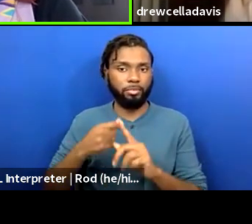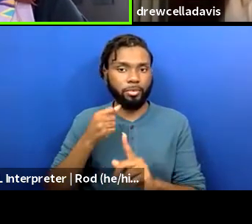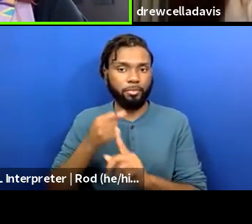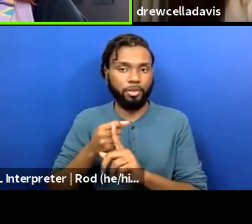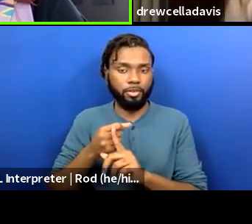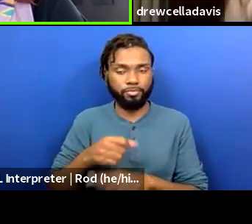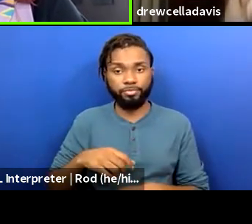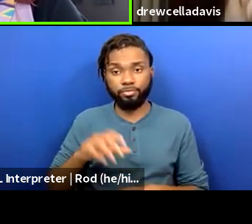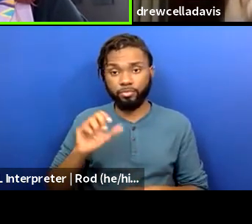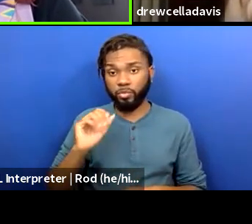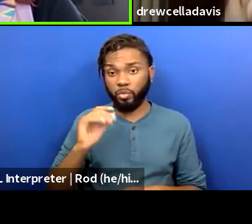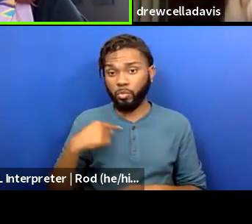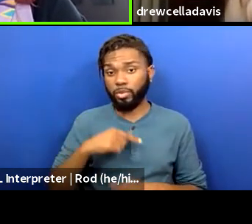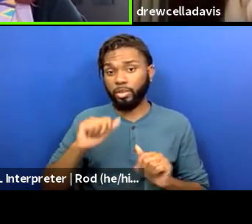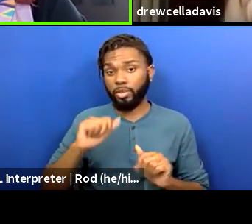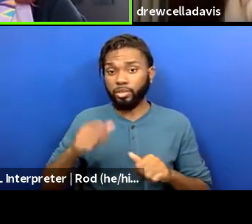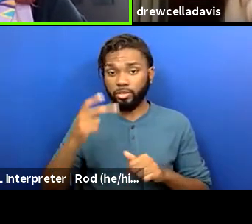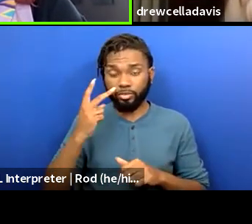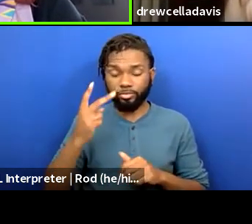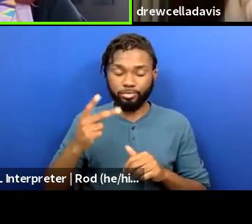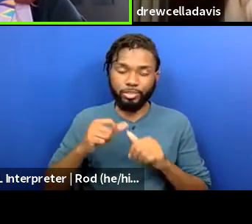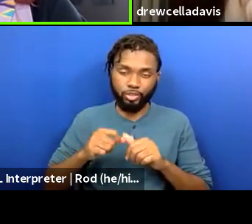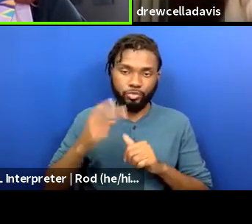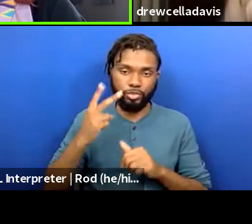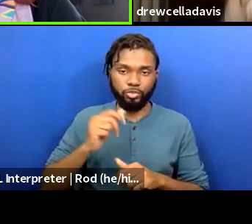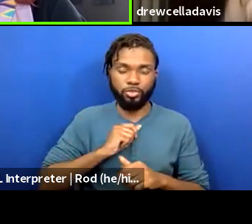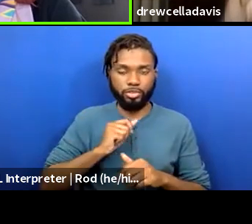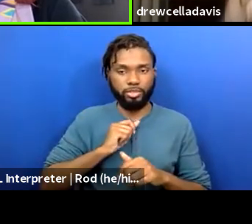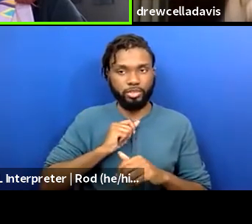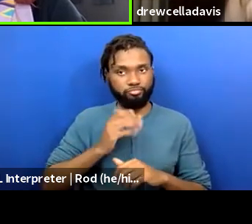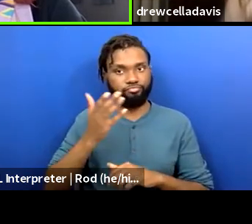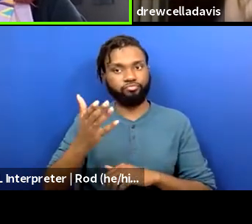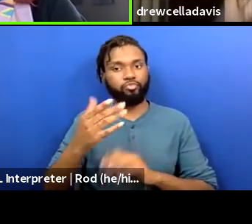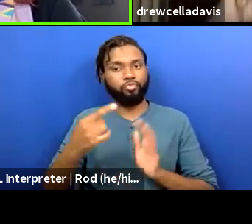can continue to see ourselves reflected on stage.